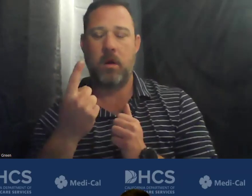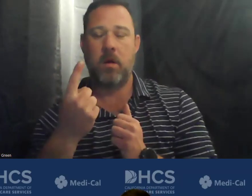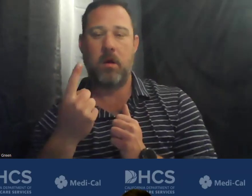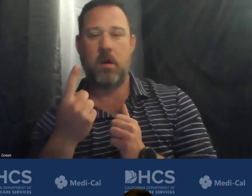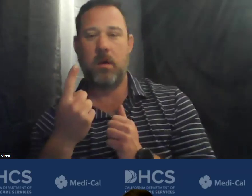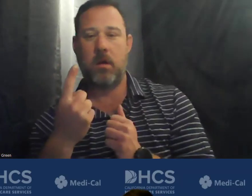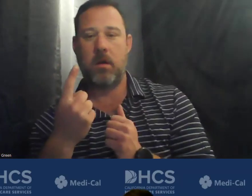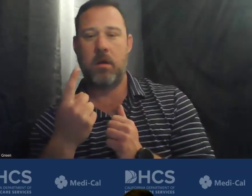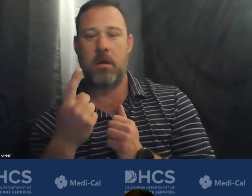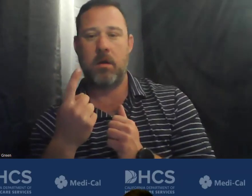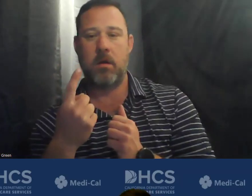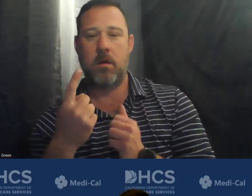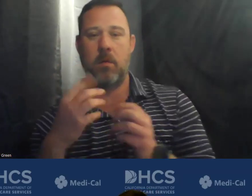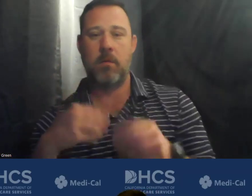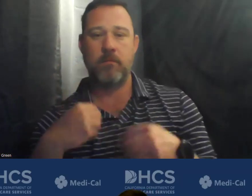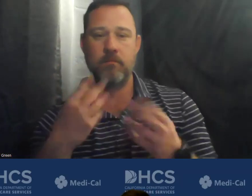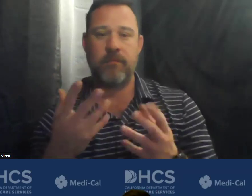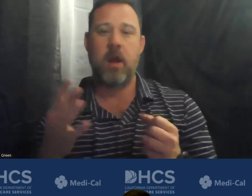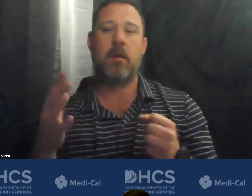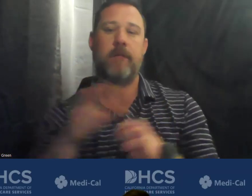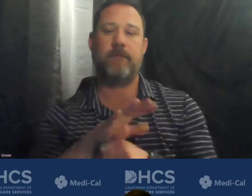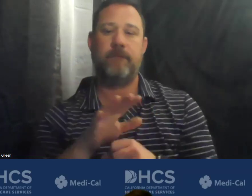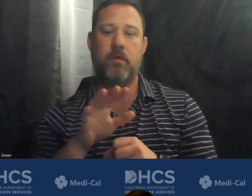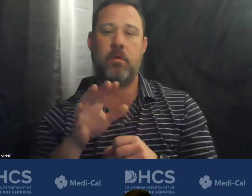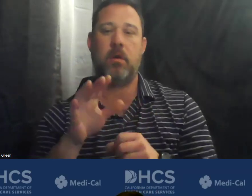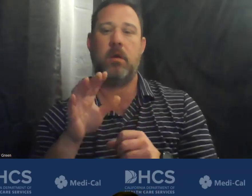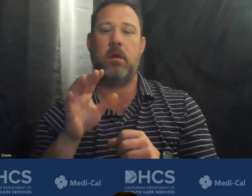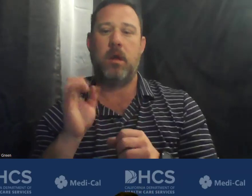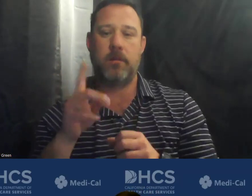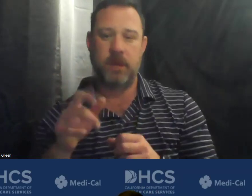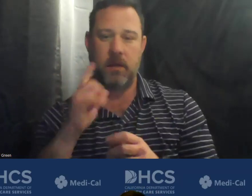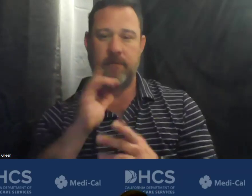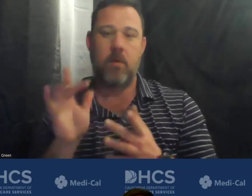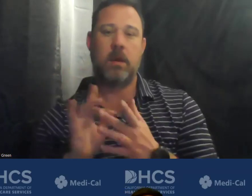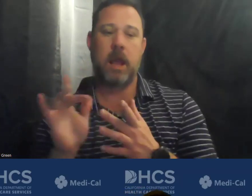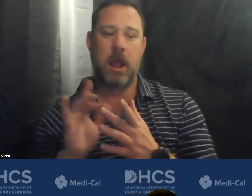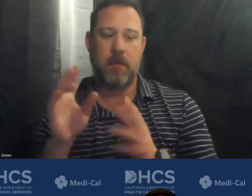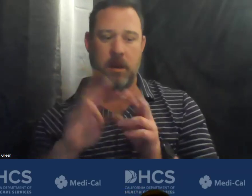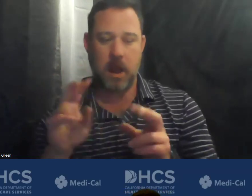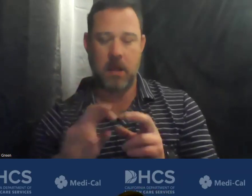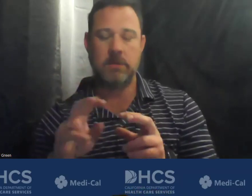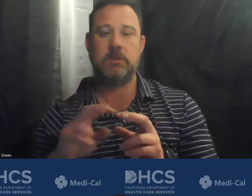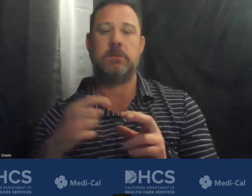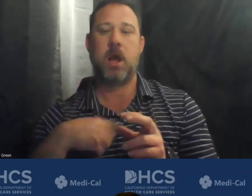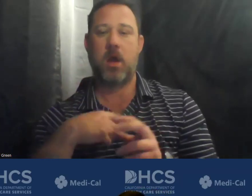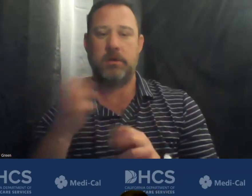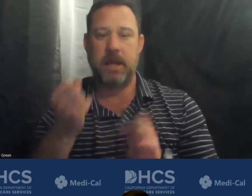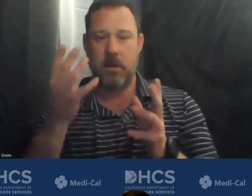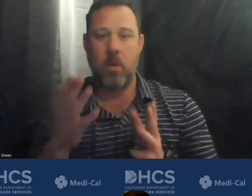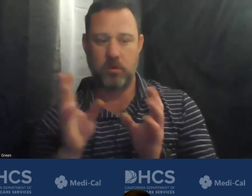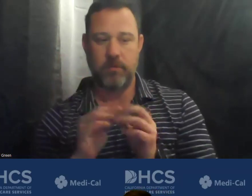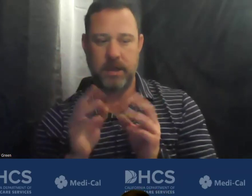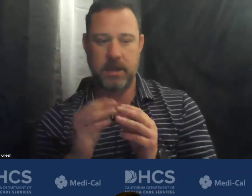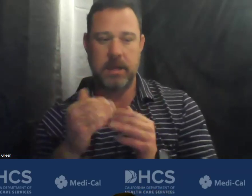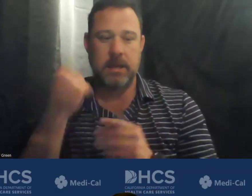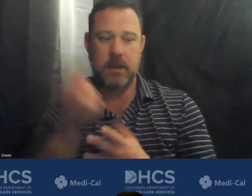be providing a fuller update on the gap analysis in our stakeholder meeting that we're hosting